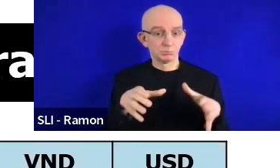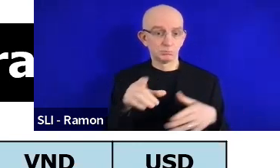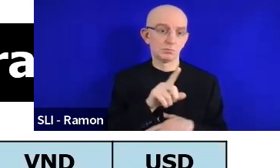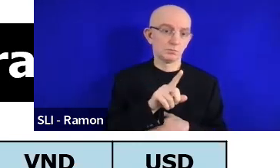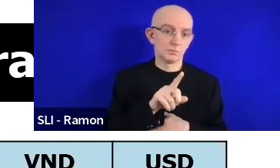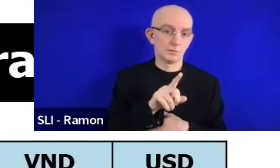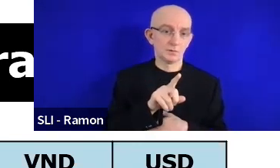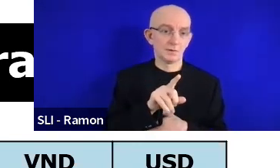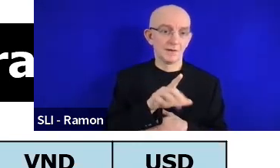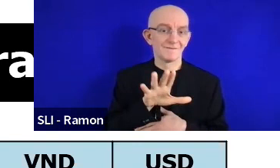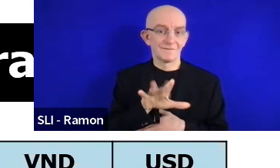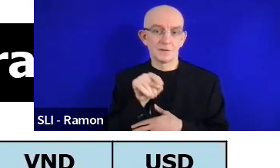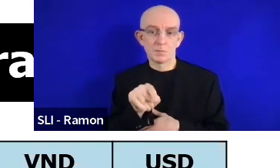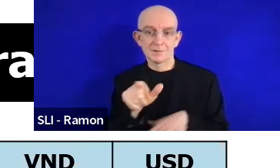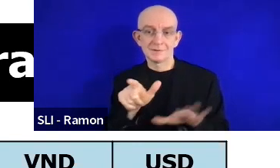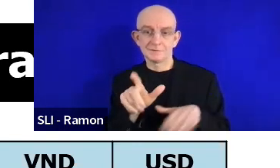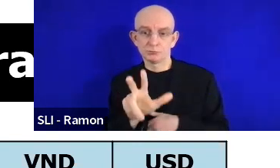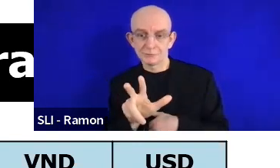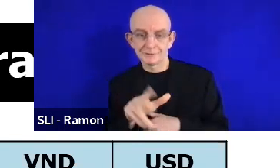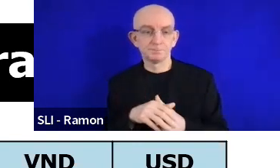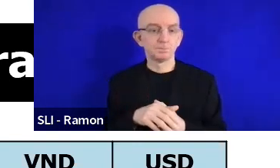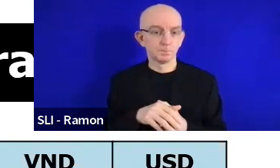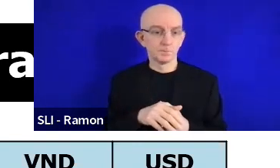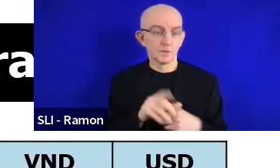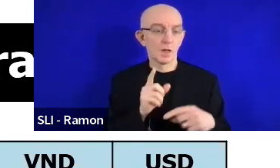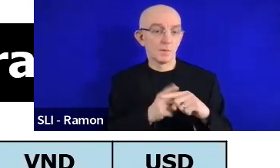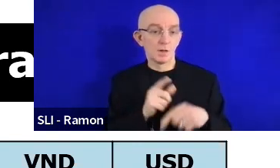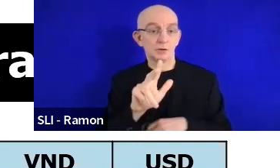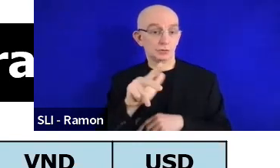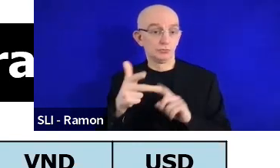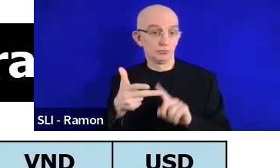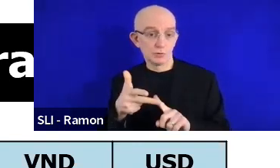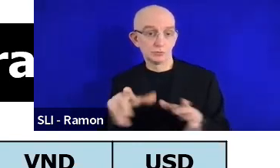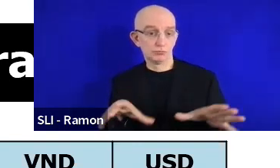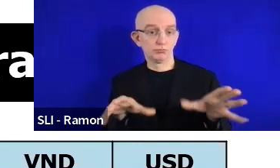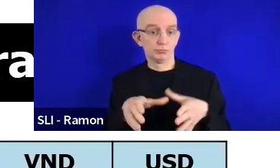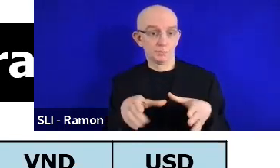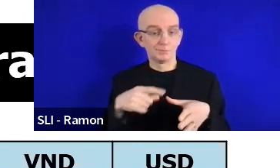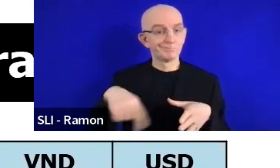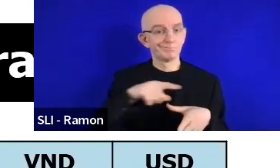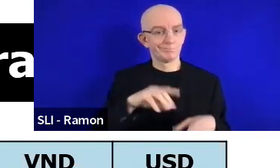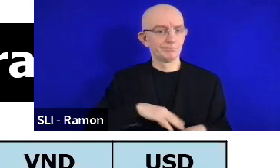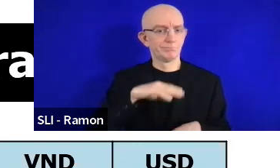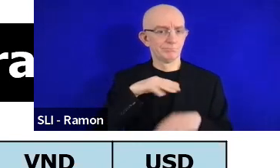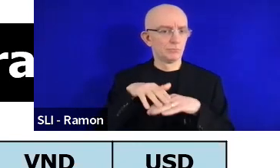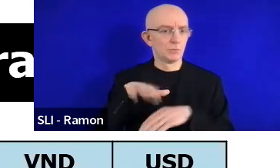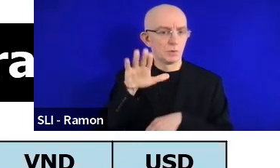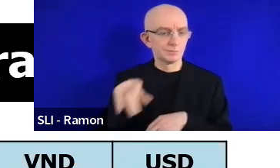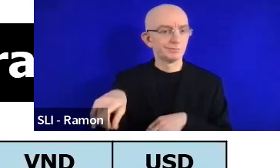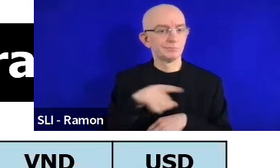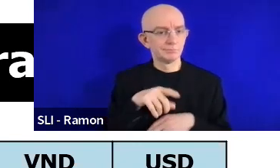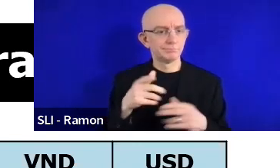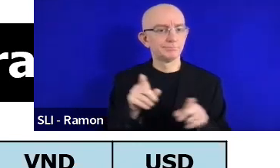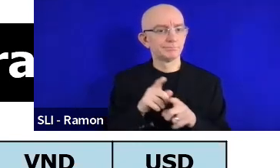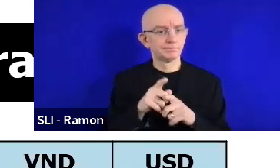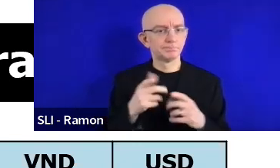older people who have no obligated carer. We receive from 23 to 31 US dollar. And the fourth